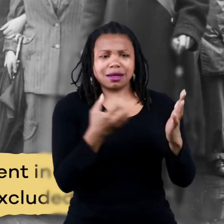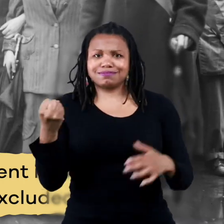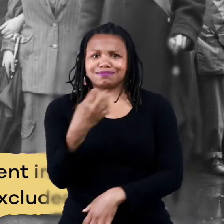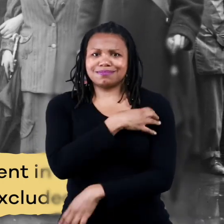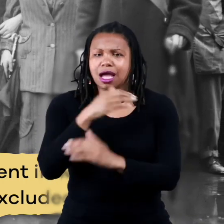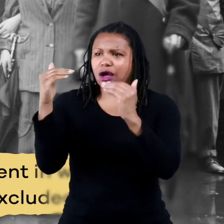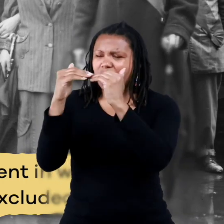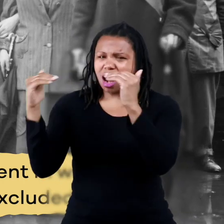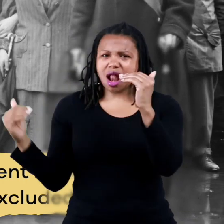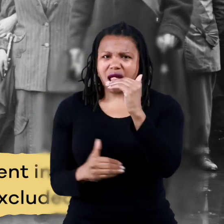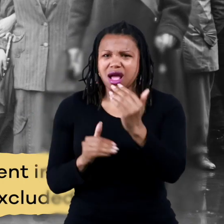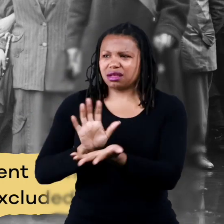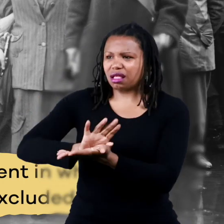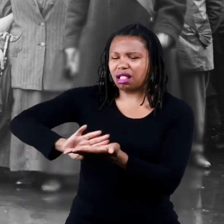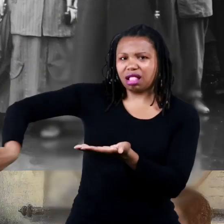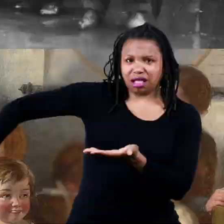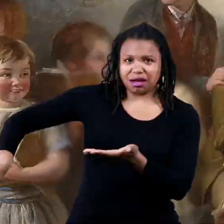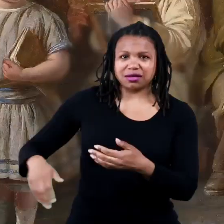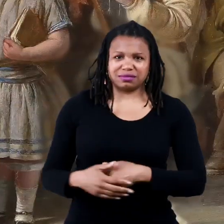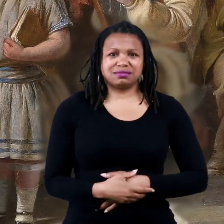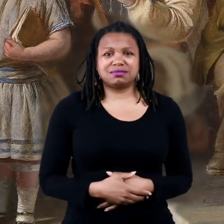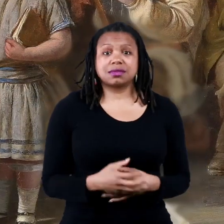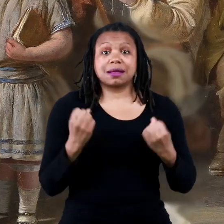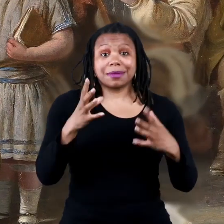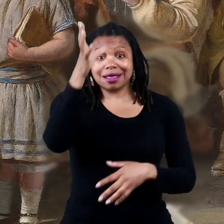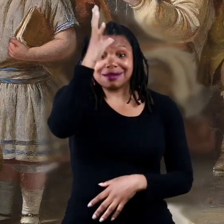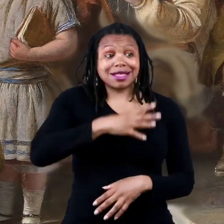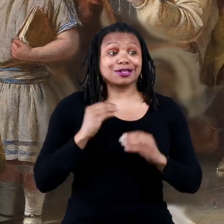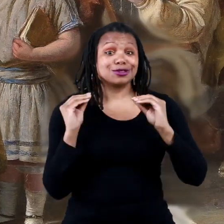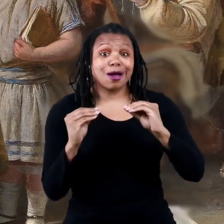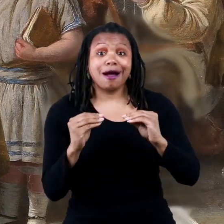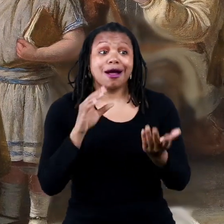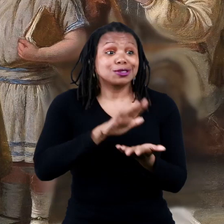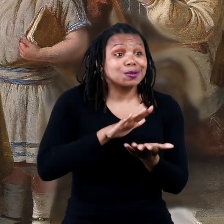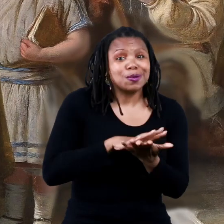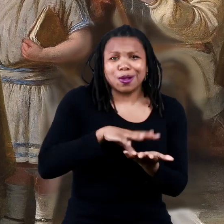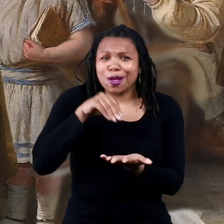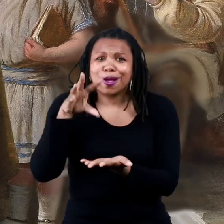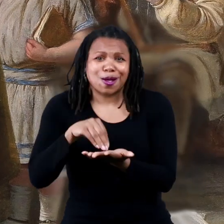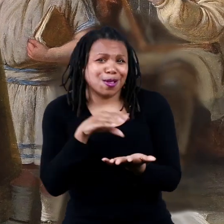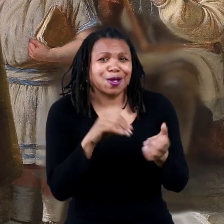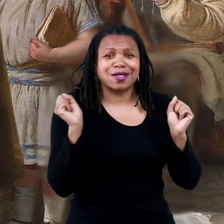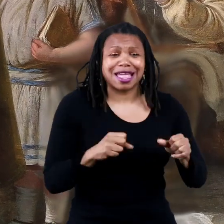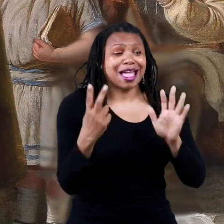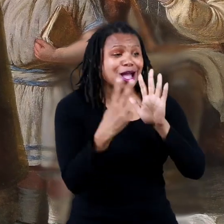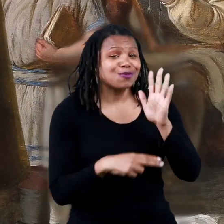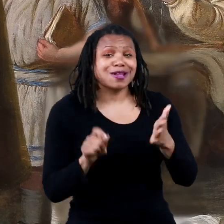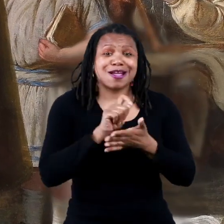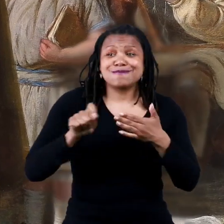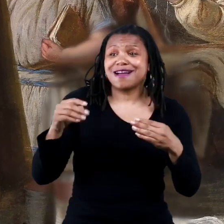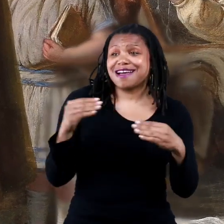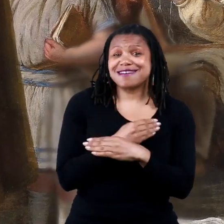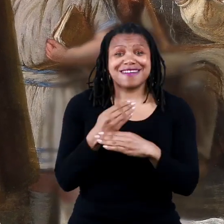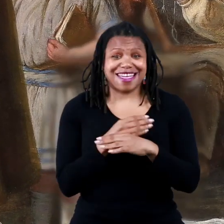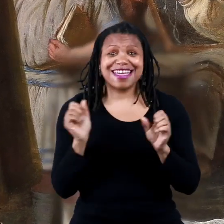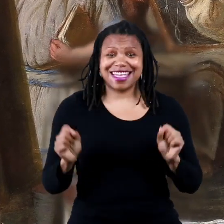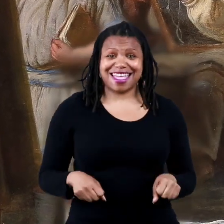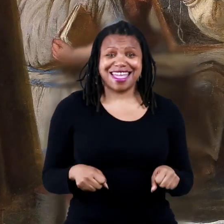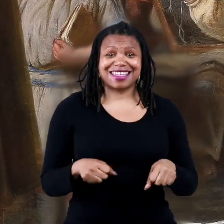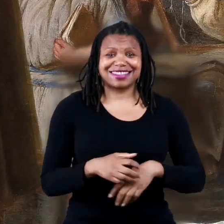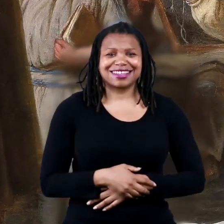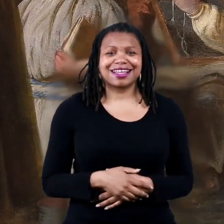women are largely excluded. Where men were taught academic skills like reading, writing,